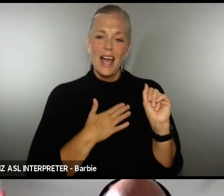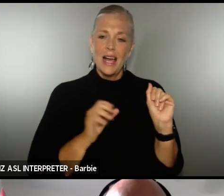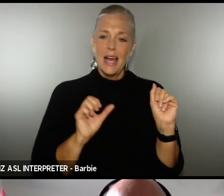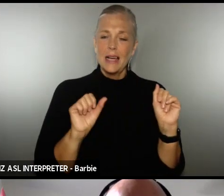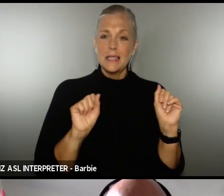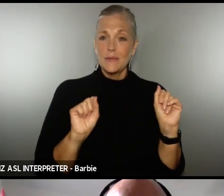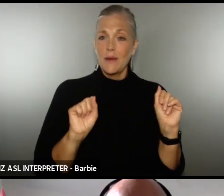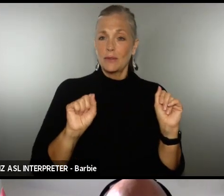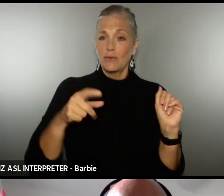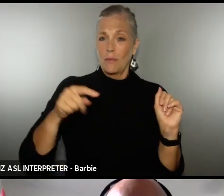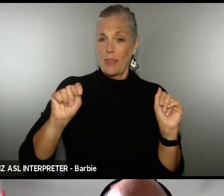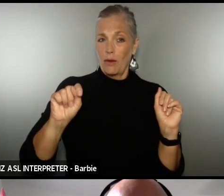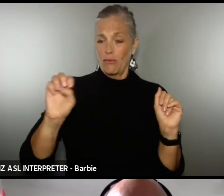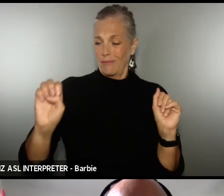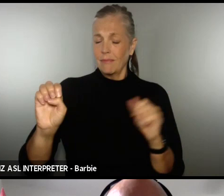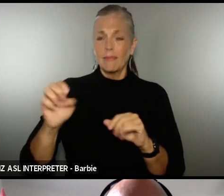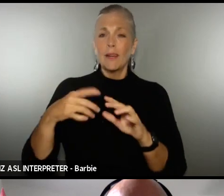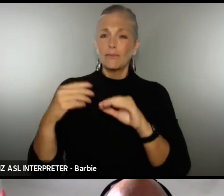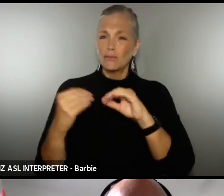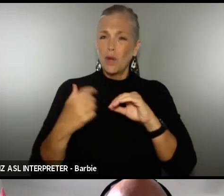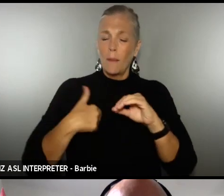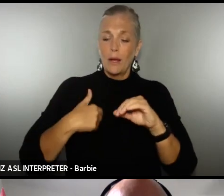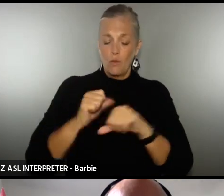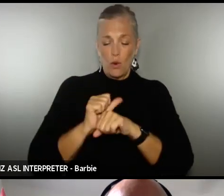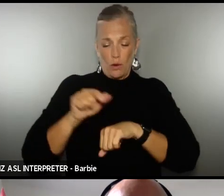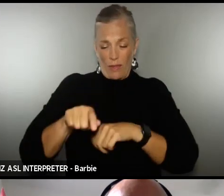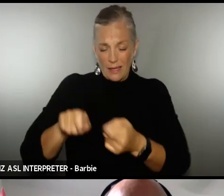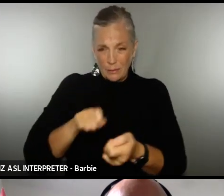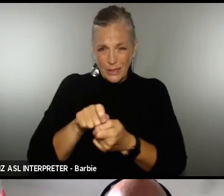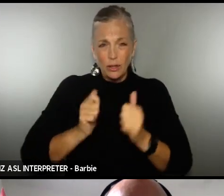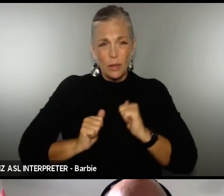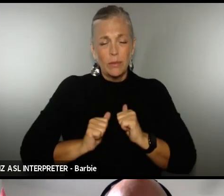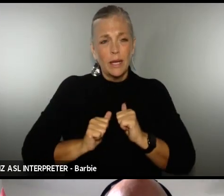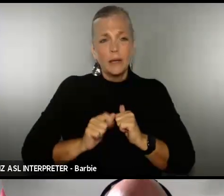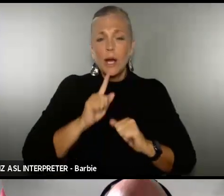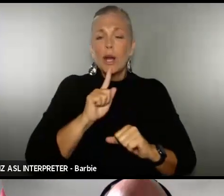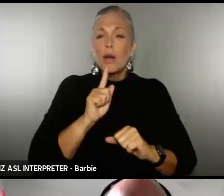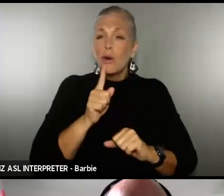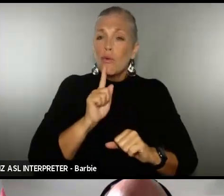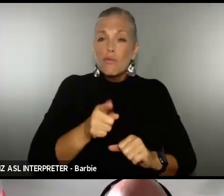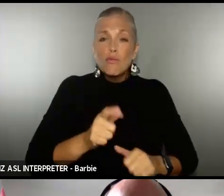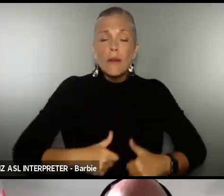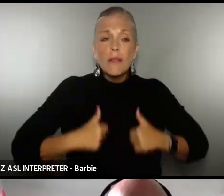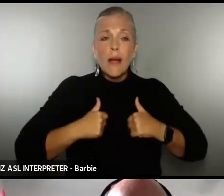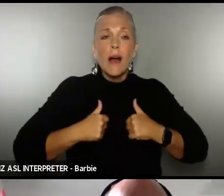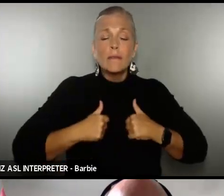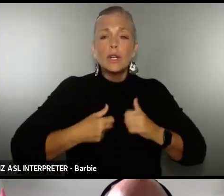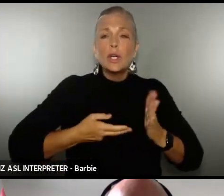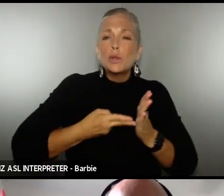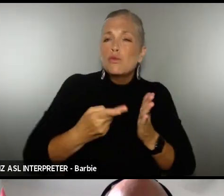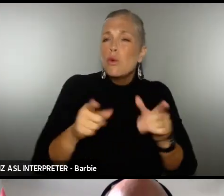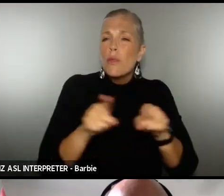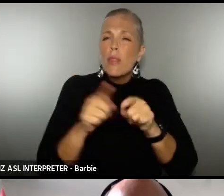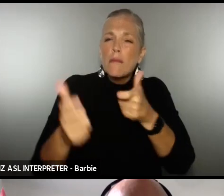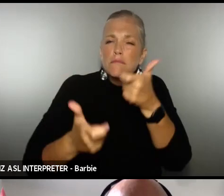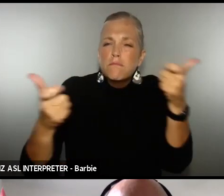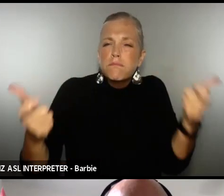me, and working on this play in particular has taught me, is that in reality, truth is a big rock. It's a big, big